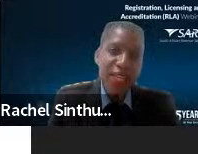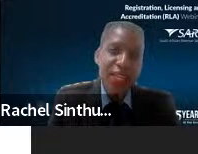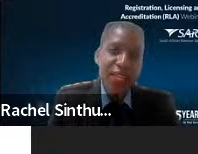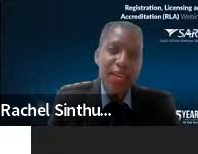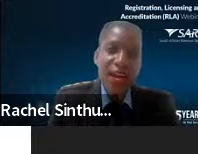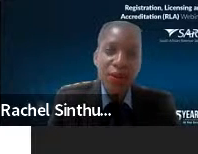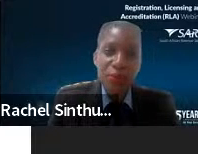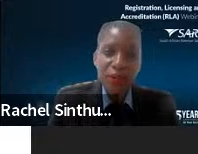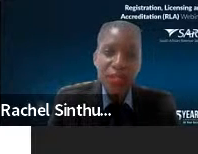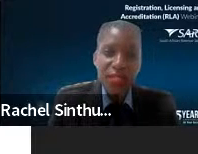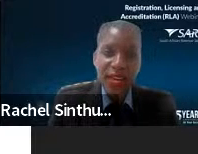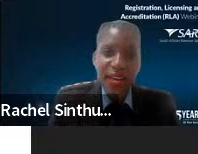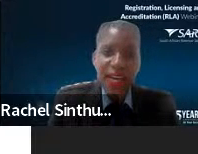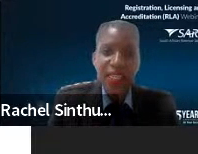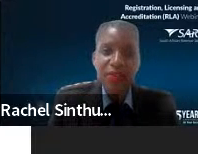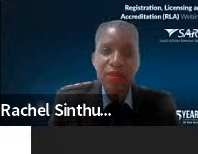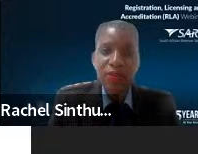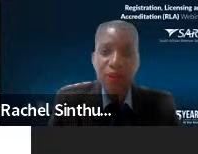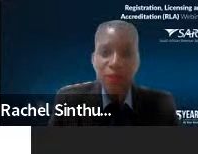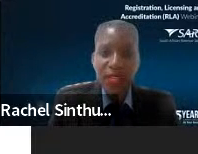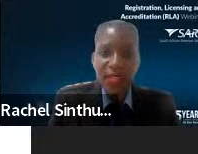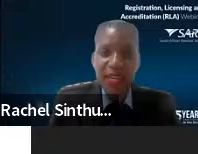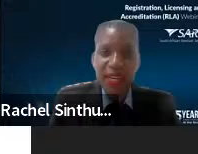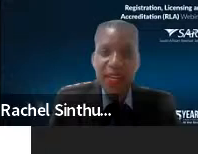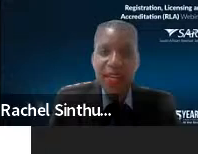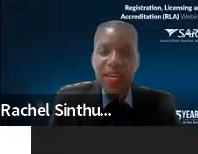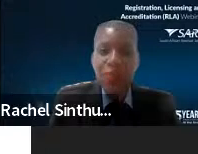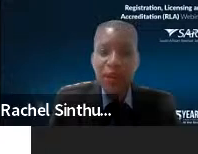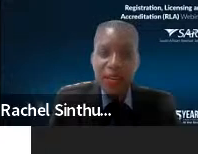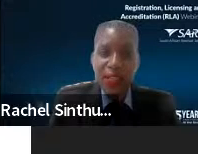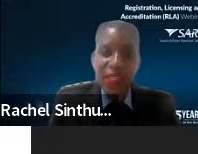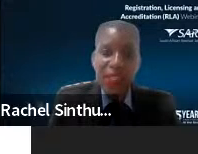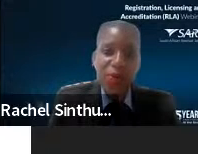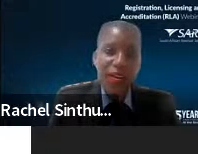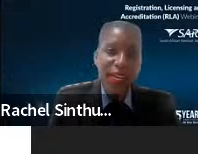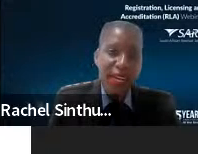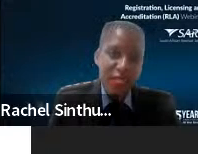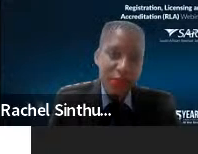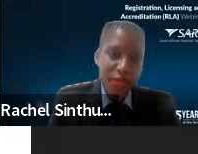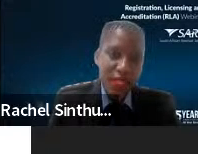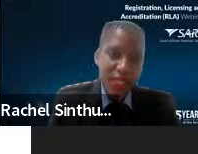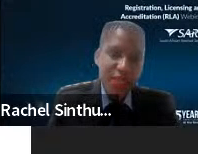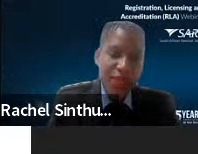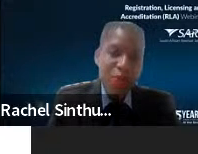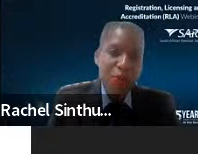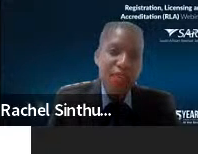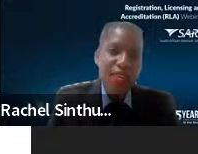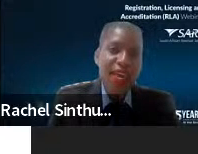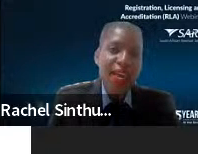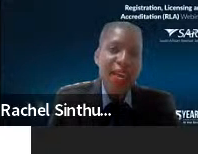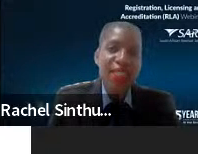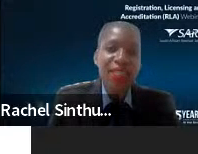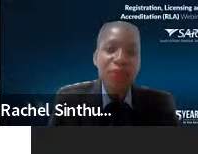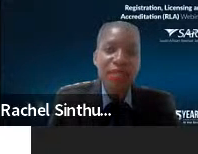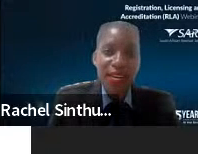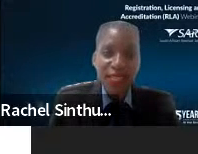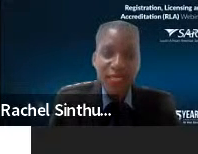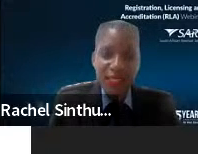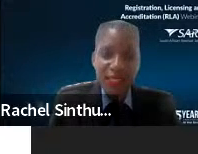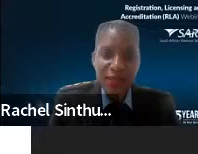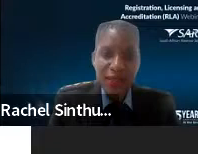engaging the cargo reporters that are actively involved in the e-penalty stakeholder engagement within the